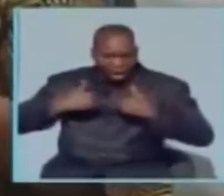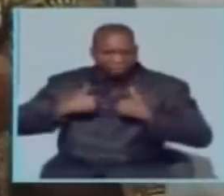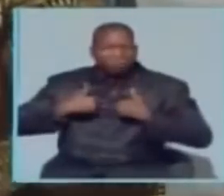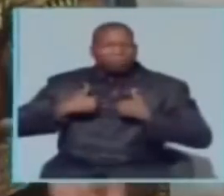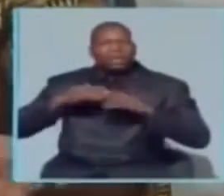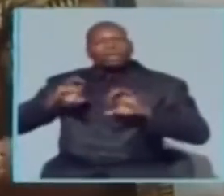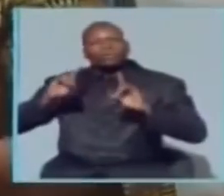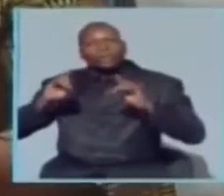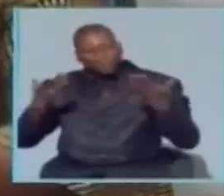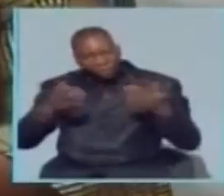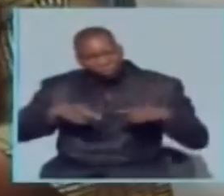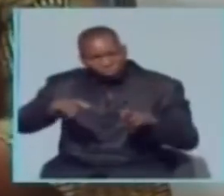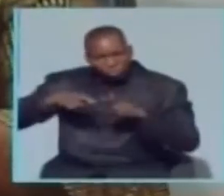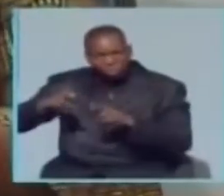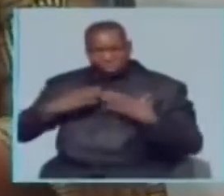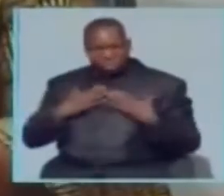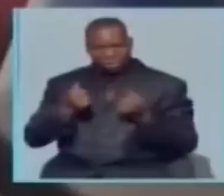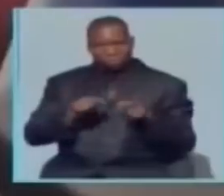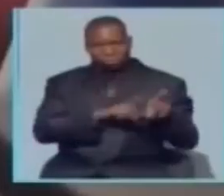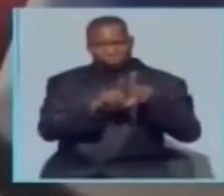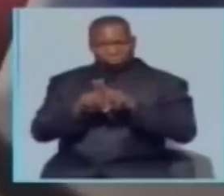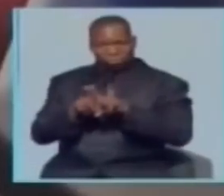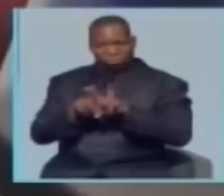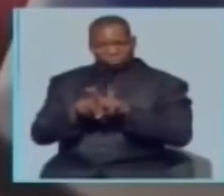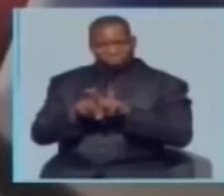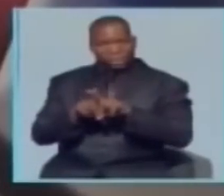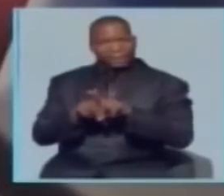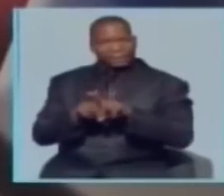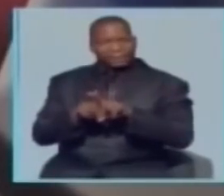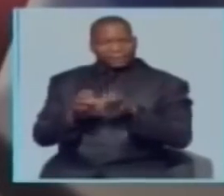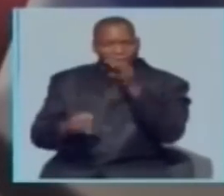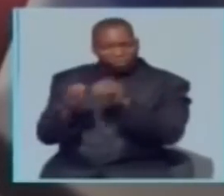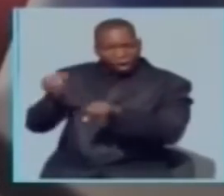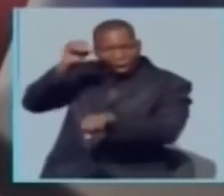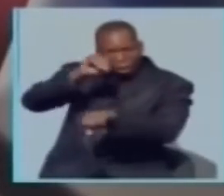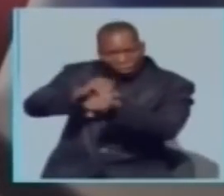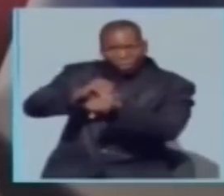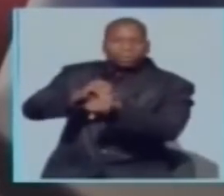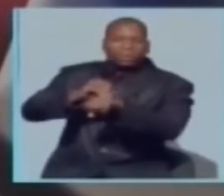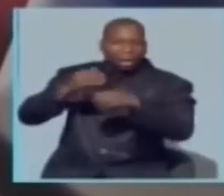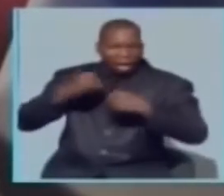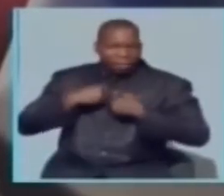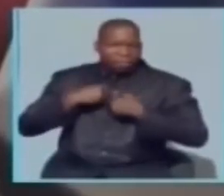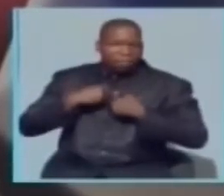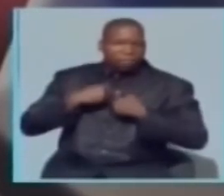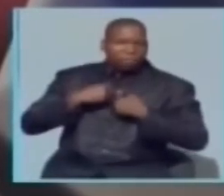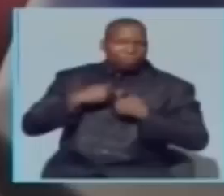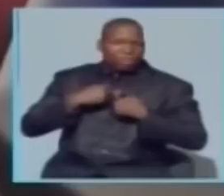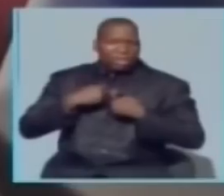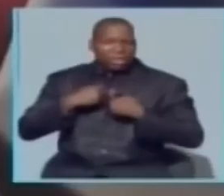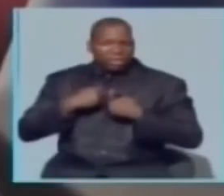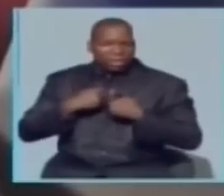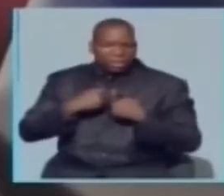education, for roads. So if we can save the opportunity cost instead of us committing resources